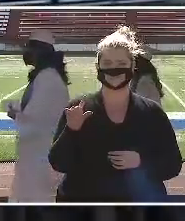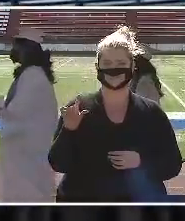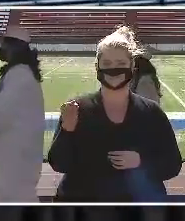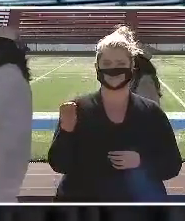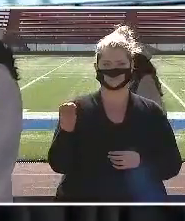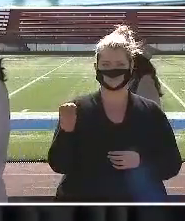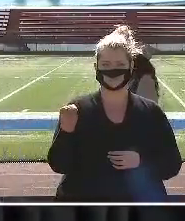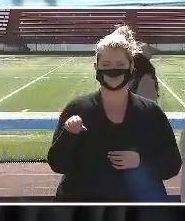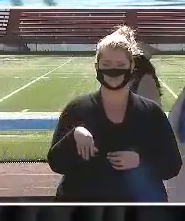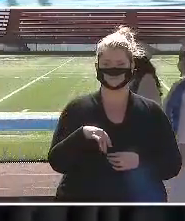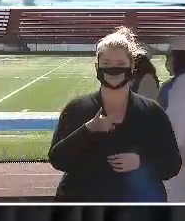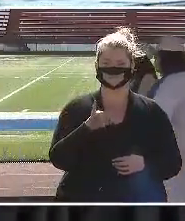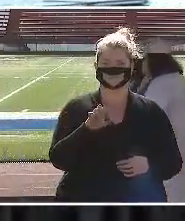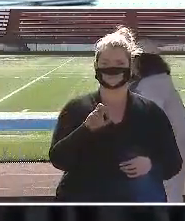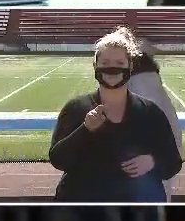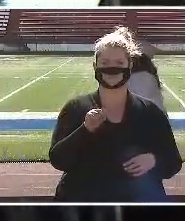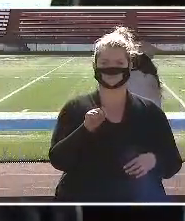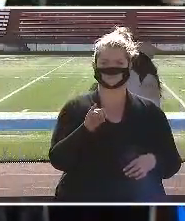Jennifer Rojas Segura.